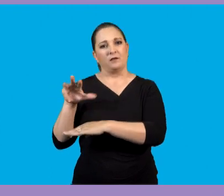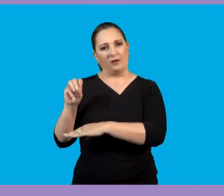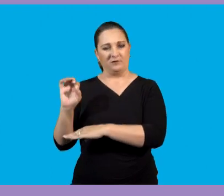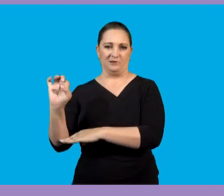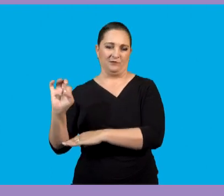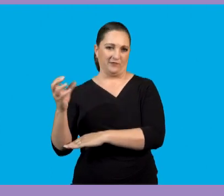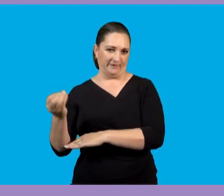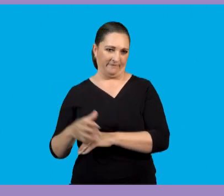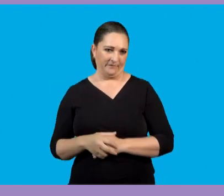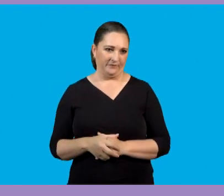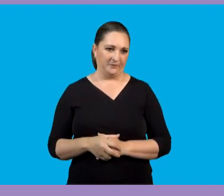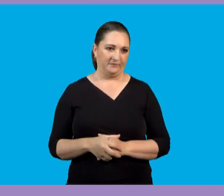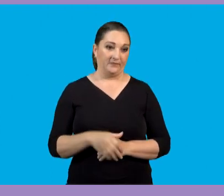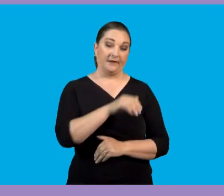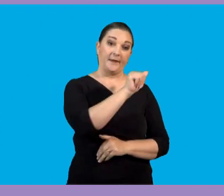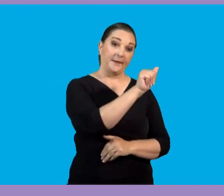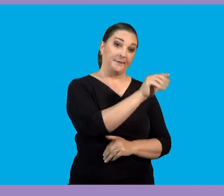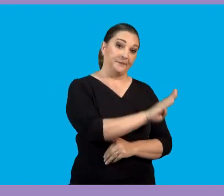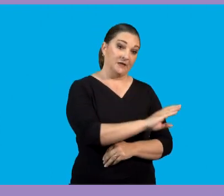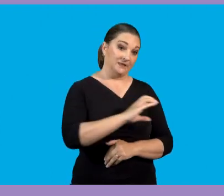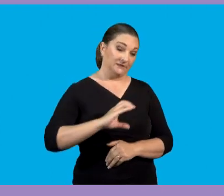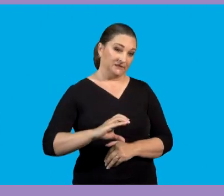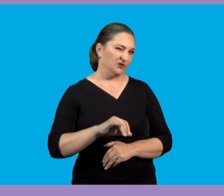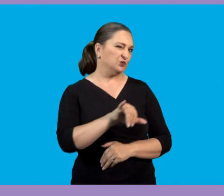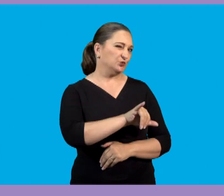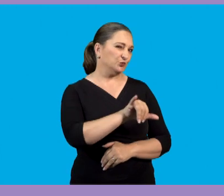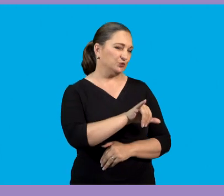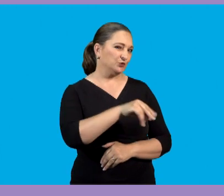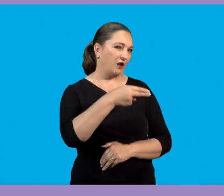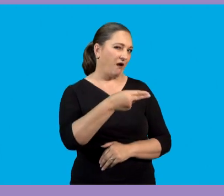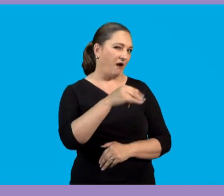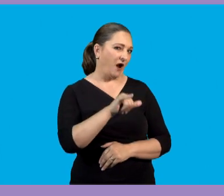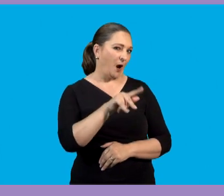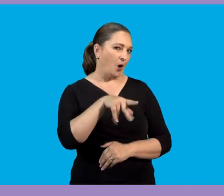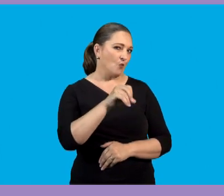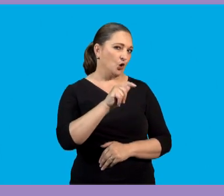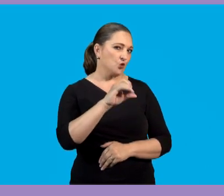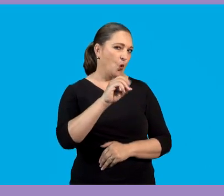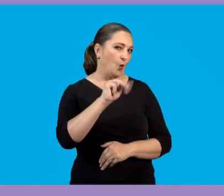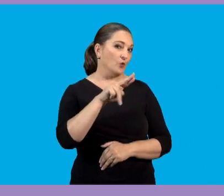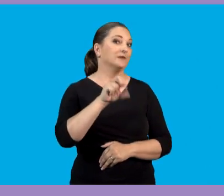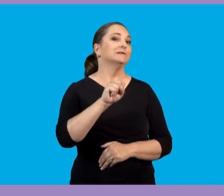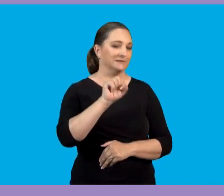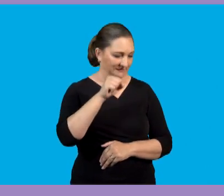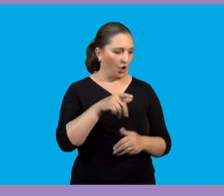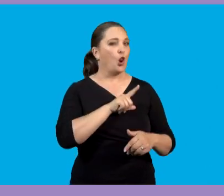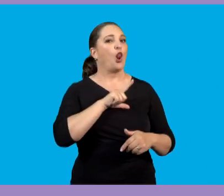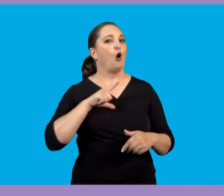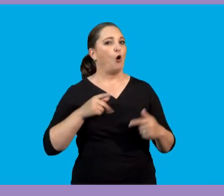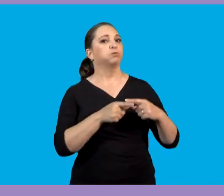So in this triangle ABC, which one is the hypotenuse? Yes, it is the longest